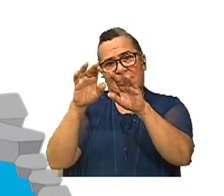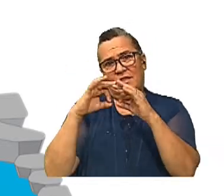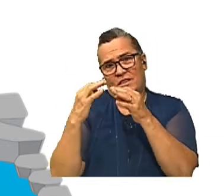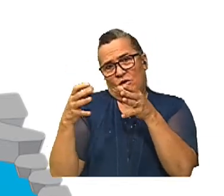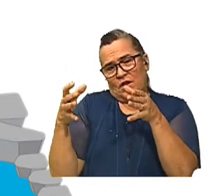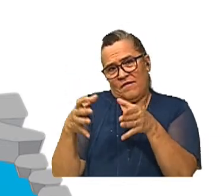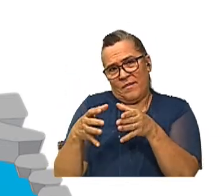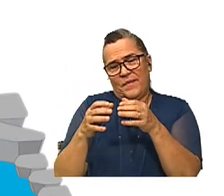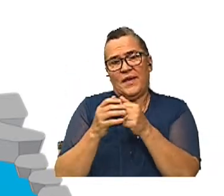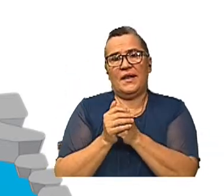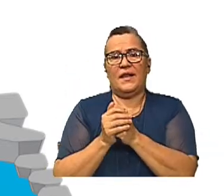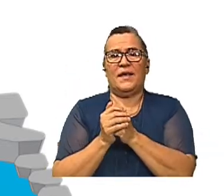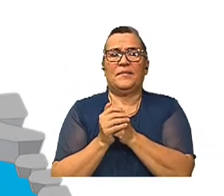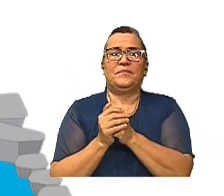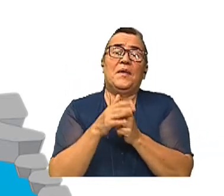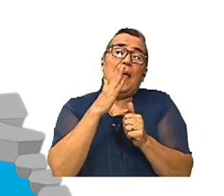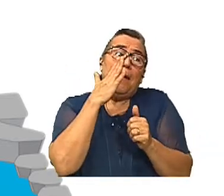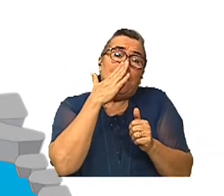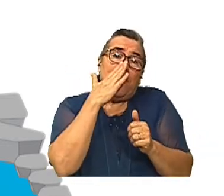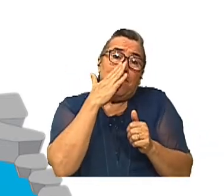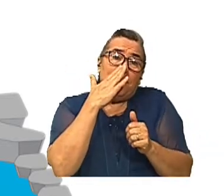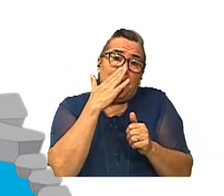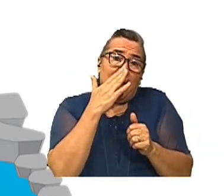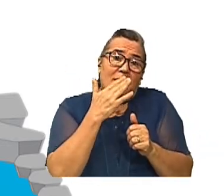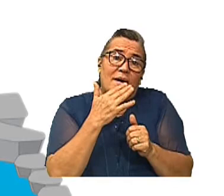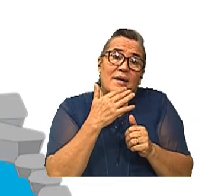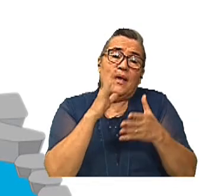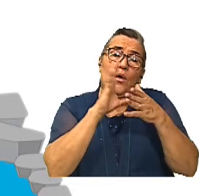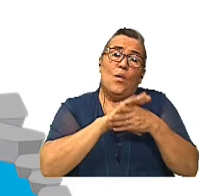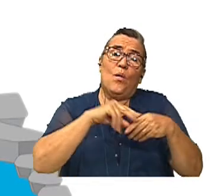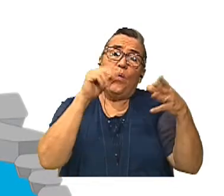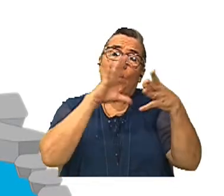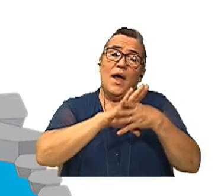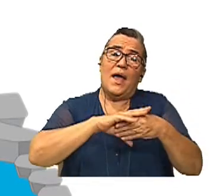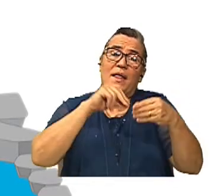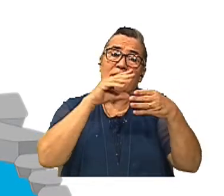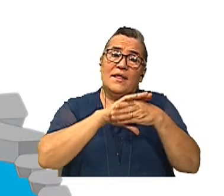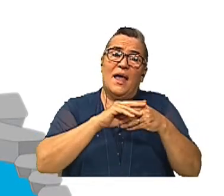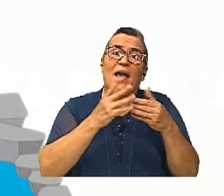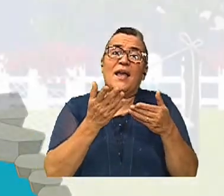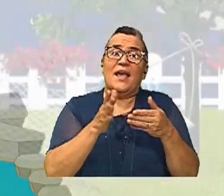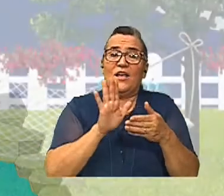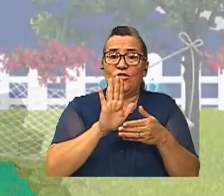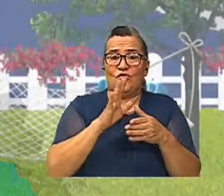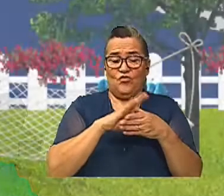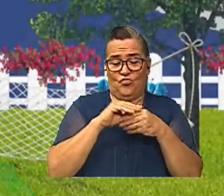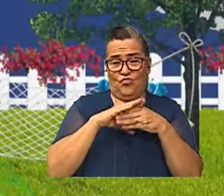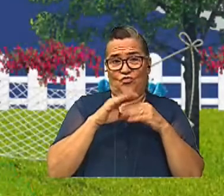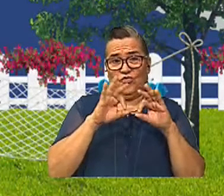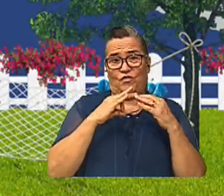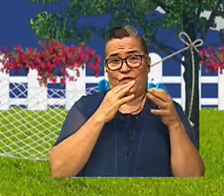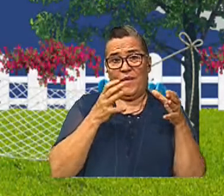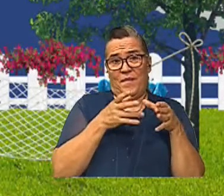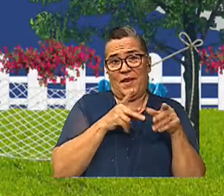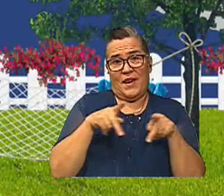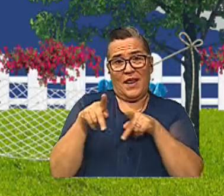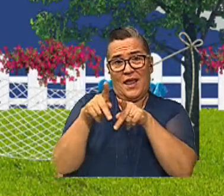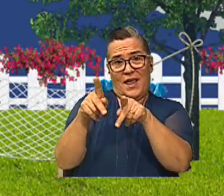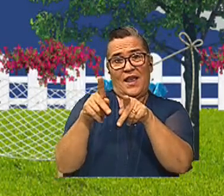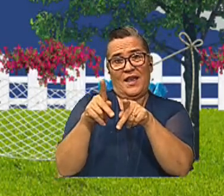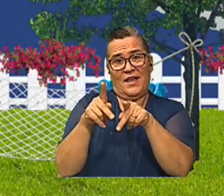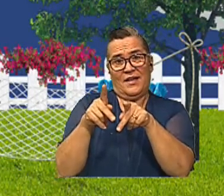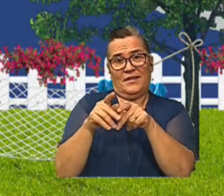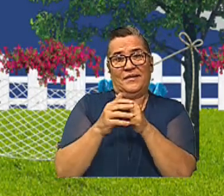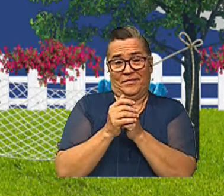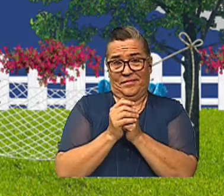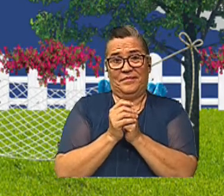about a mother who tells her story about a family trip with her family, as I